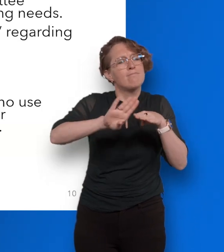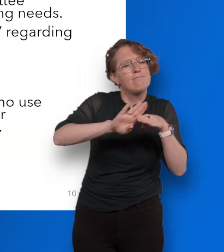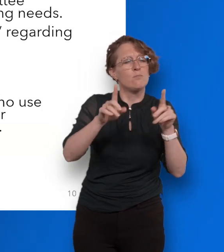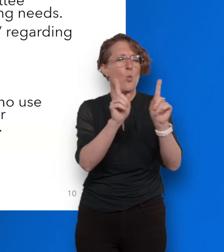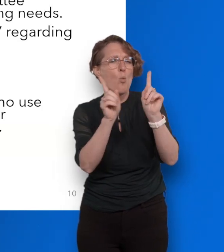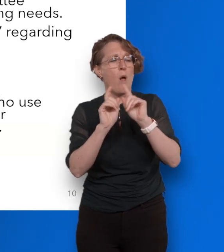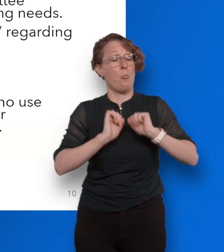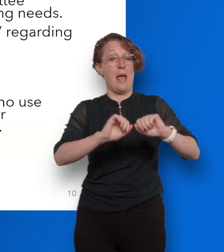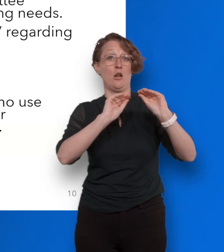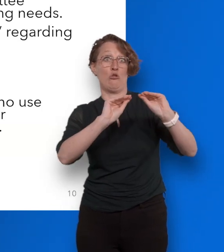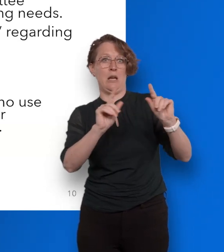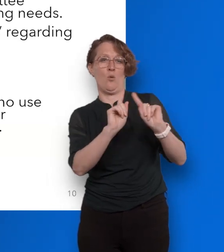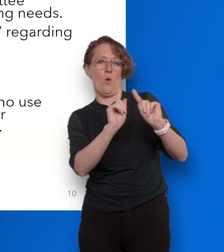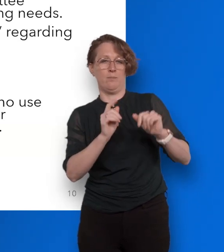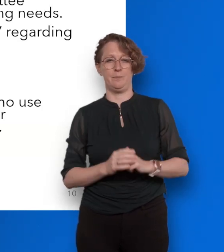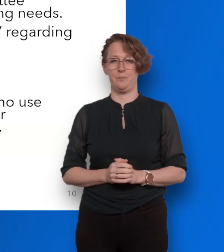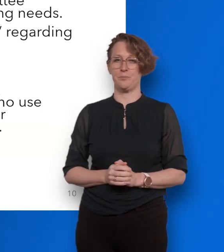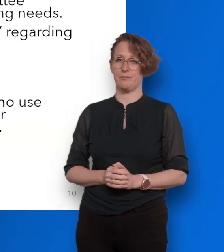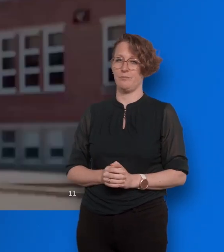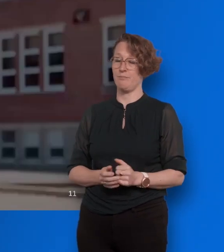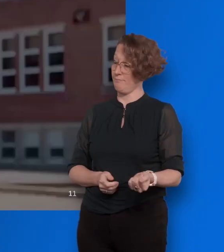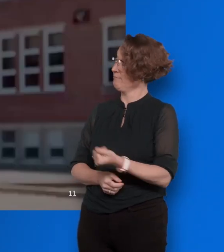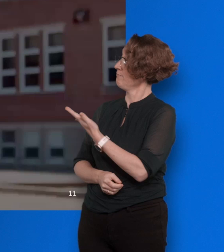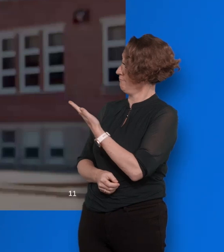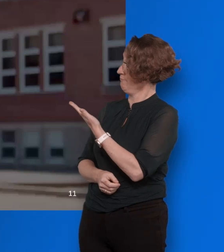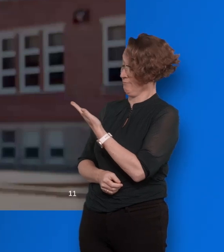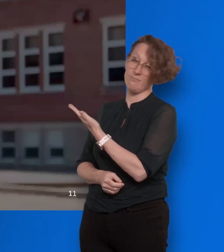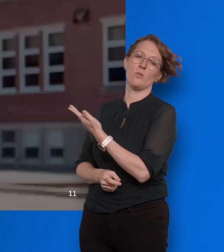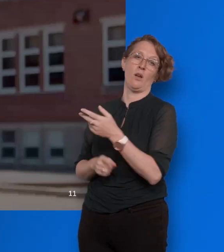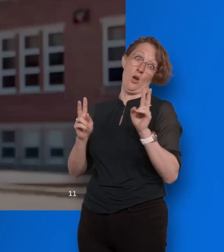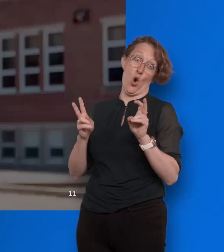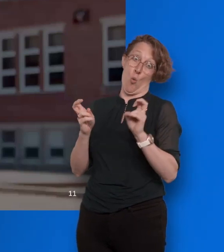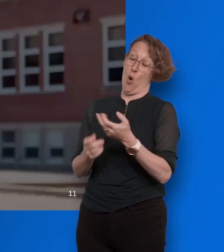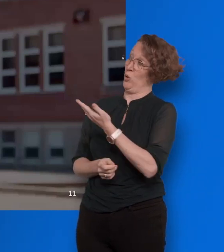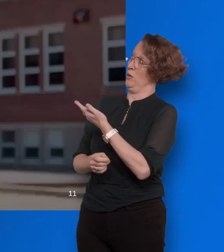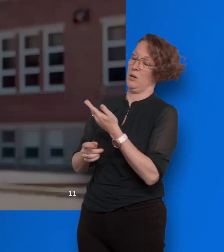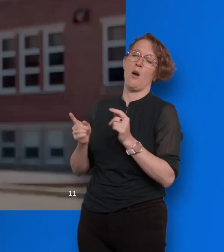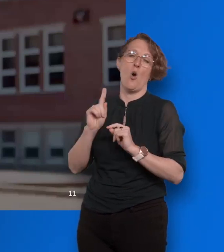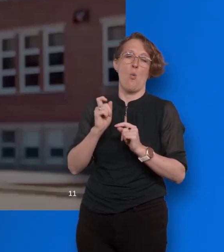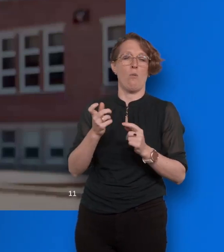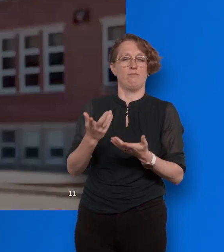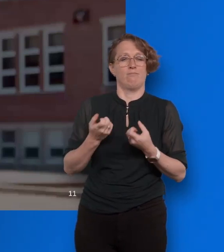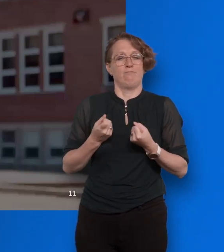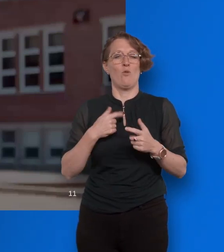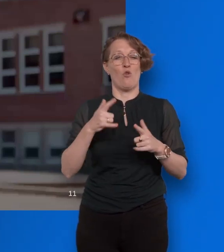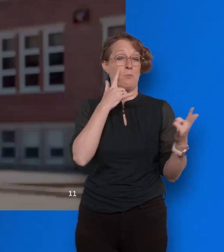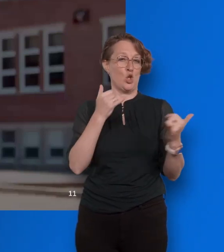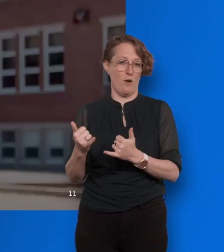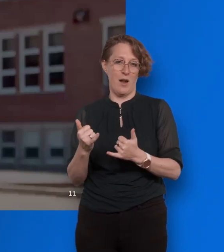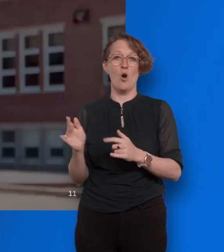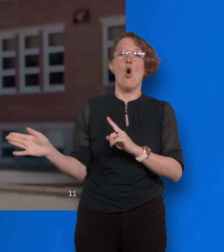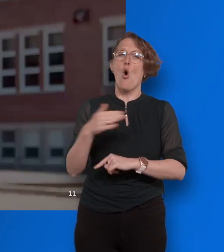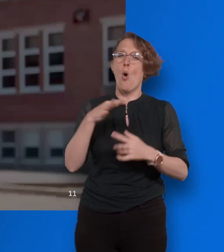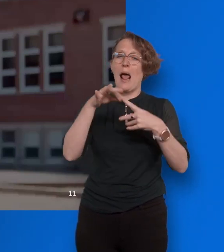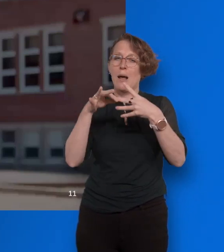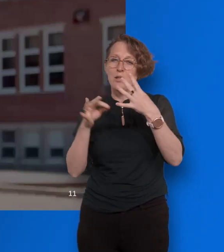any training as well. Next slide, please. So this is just a little quote that we got from one of the survey results. So it's